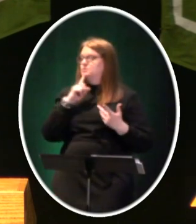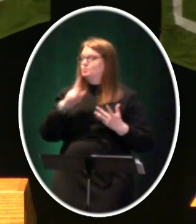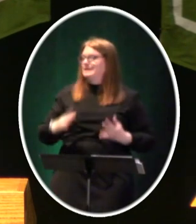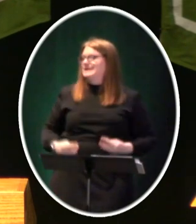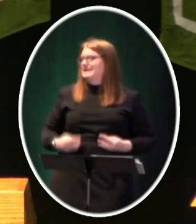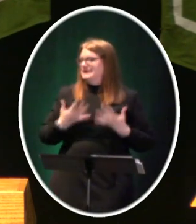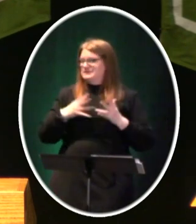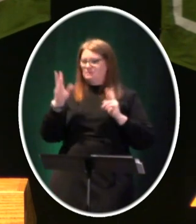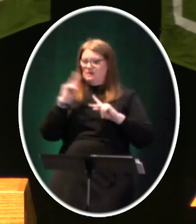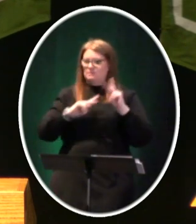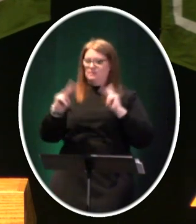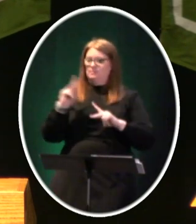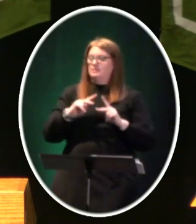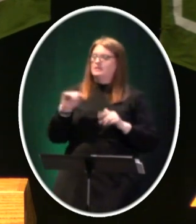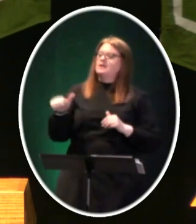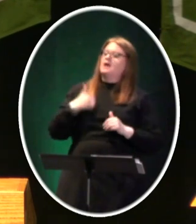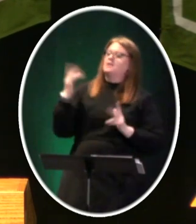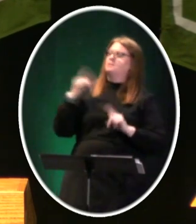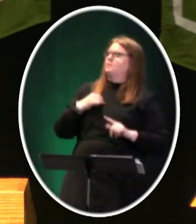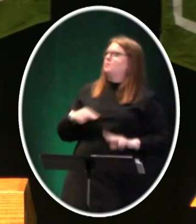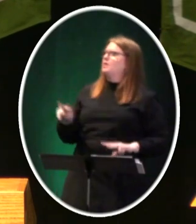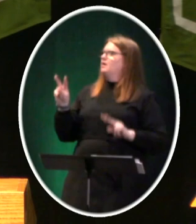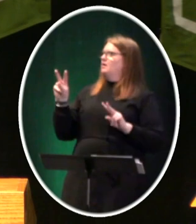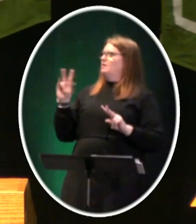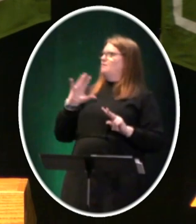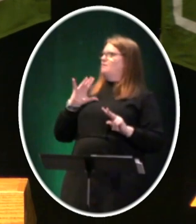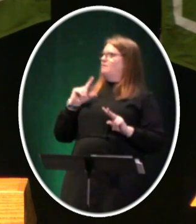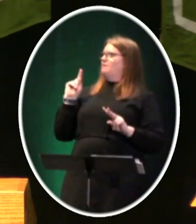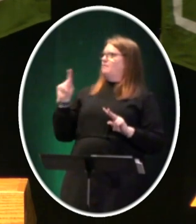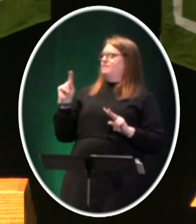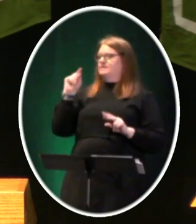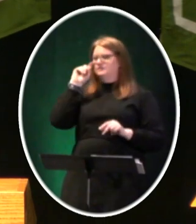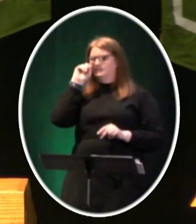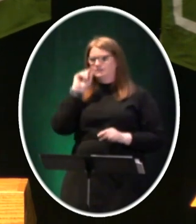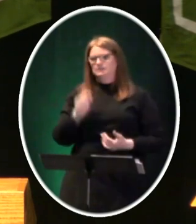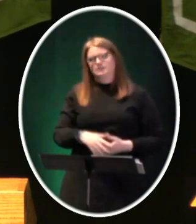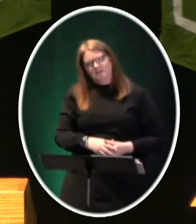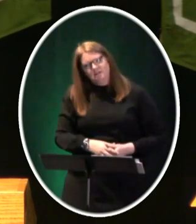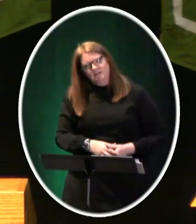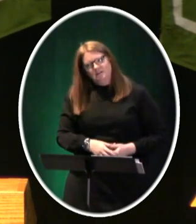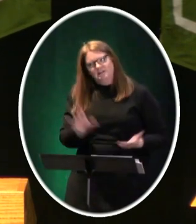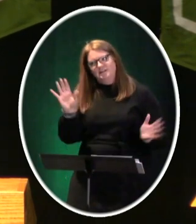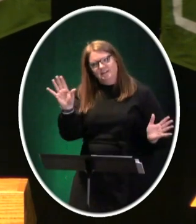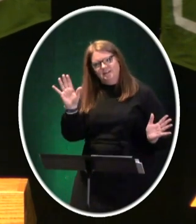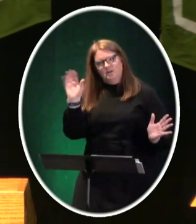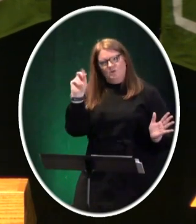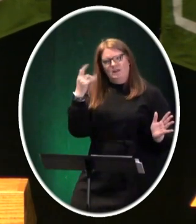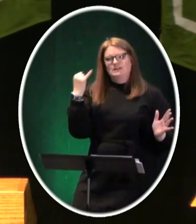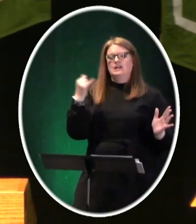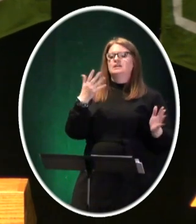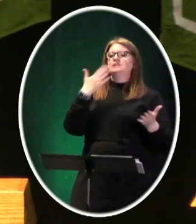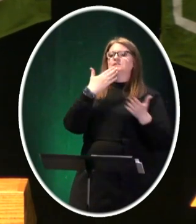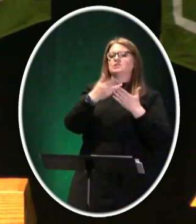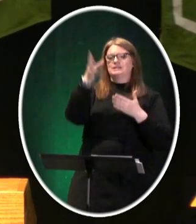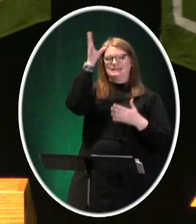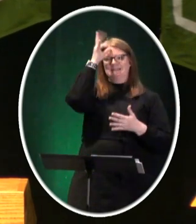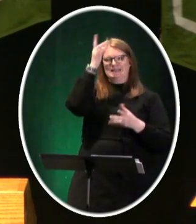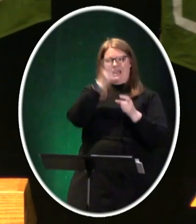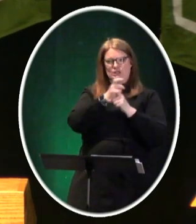people that others look up to. Now, I can't let you guys off that easy, so here's a good dad joke